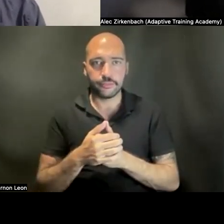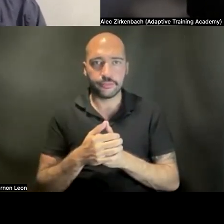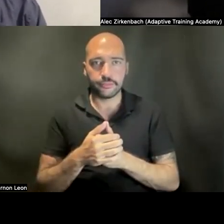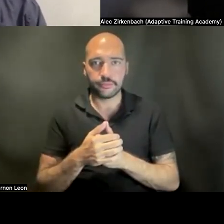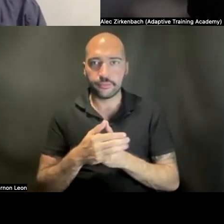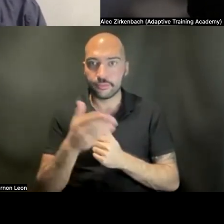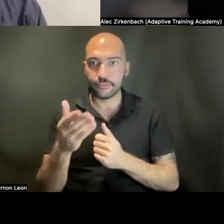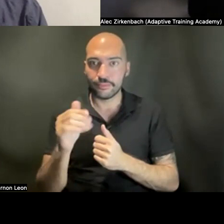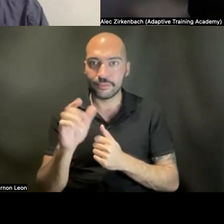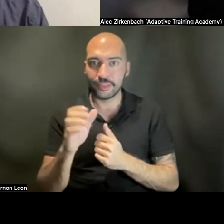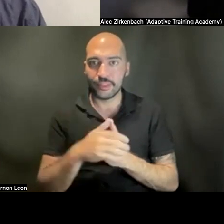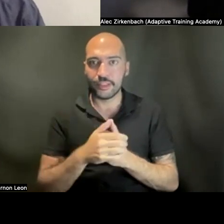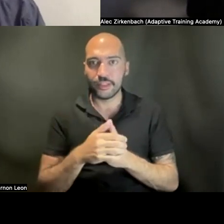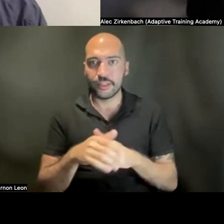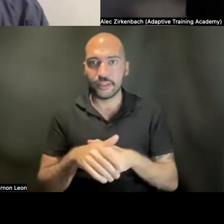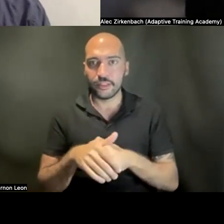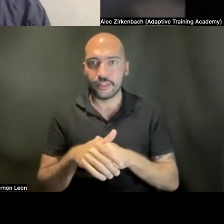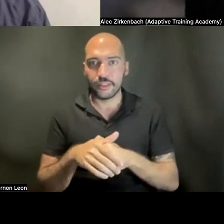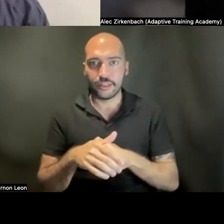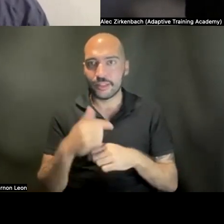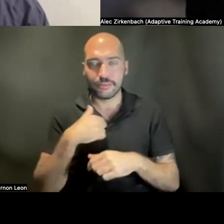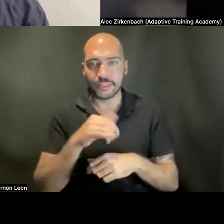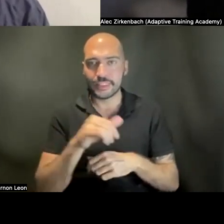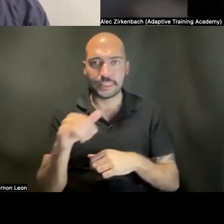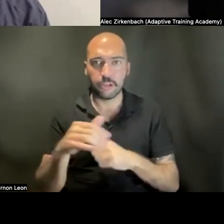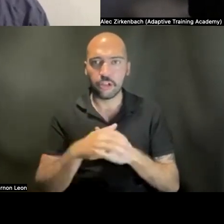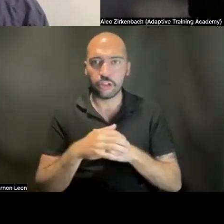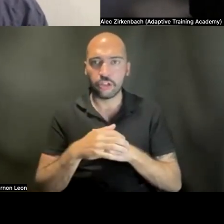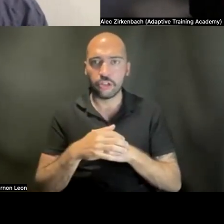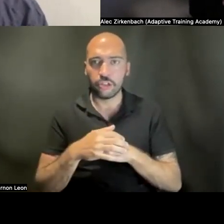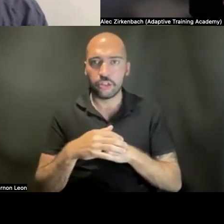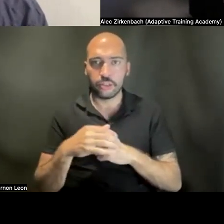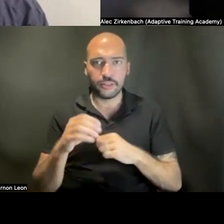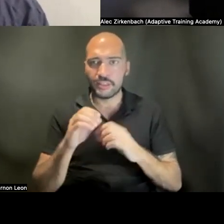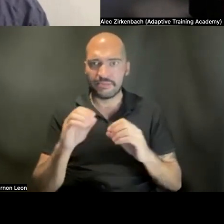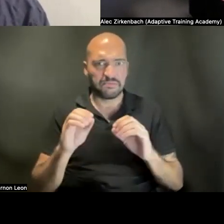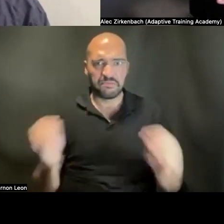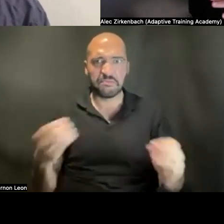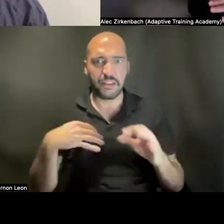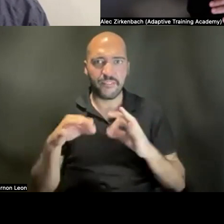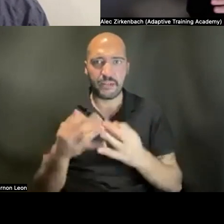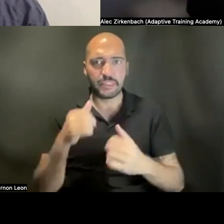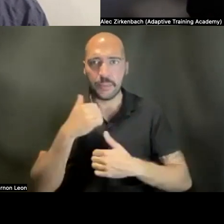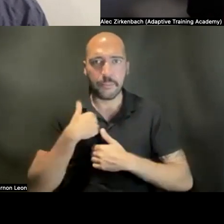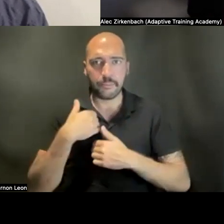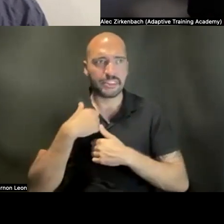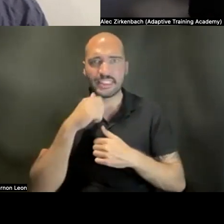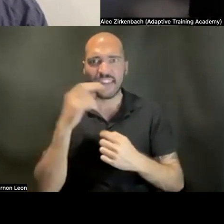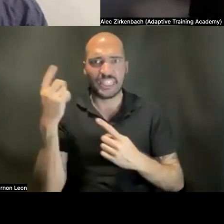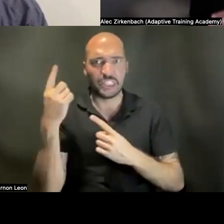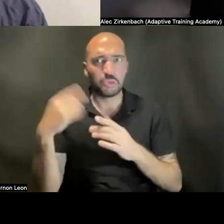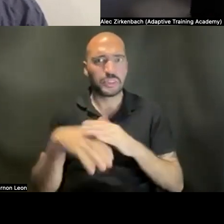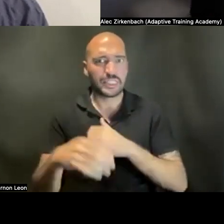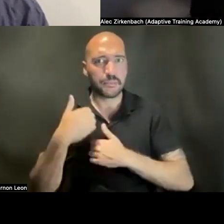How about you, Alec? This is Katie. Yeah, this is Alec. I'm similar too. None of my family is military. There was never even a consideration to go